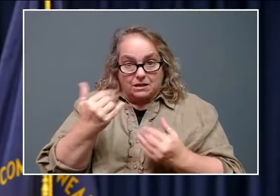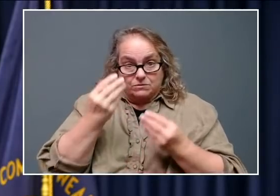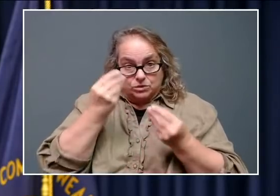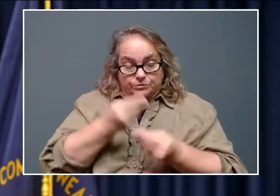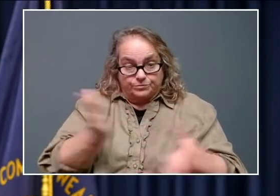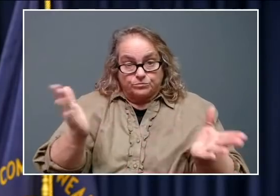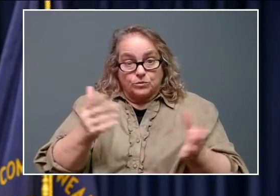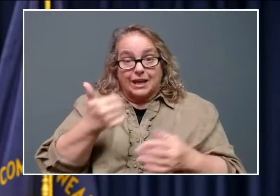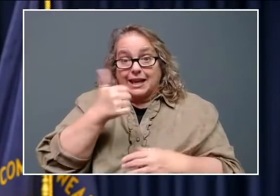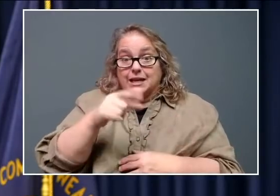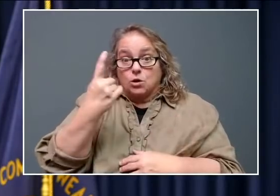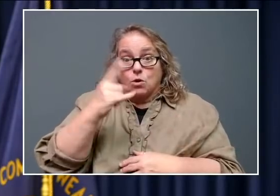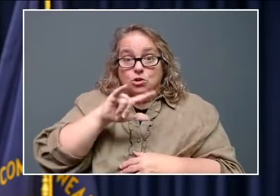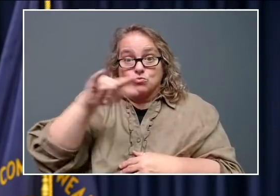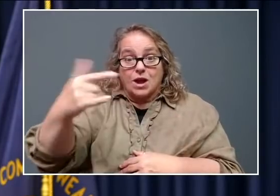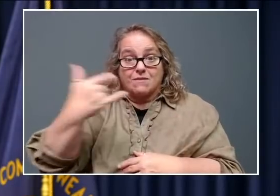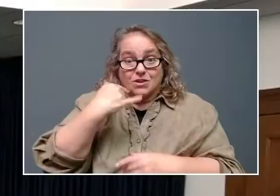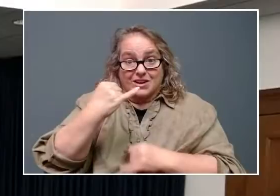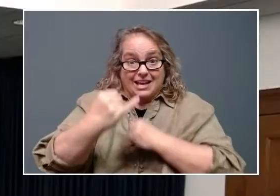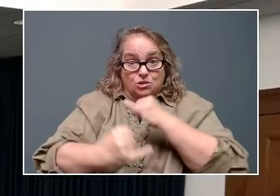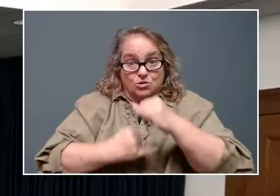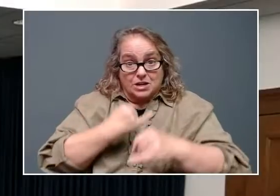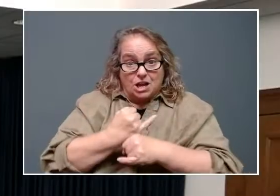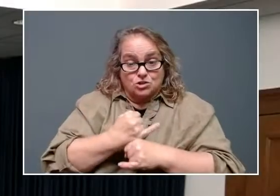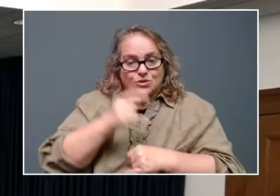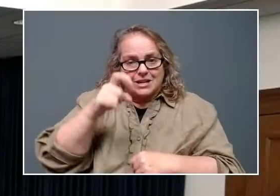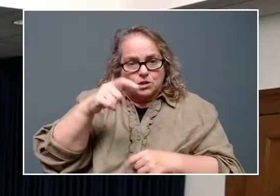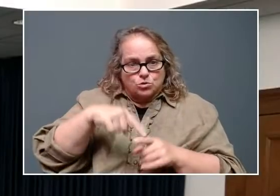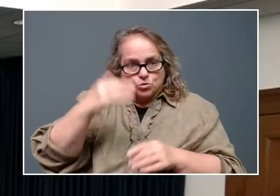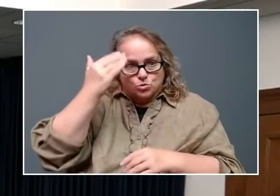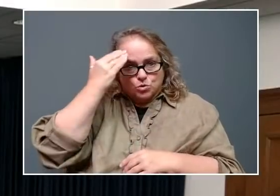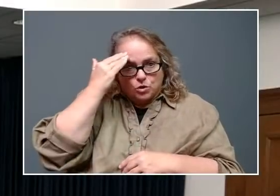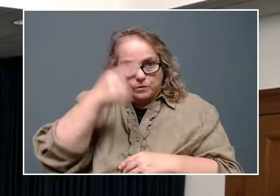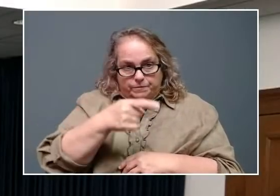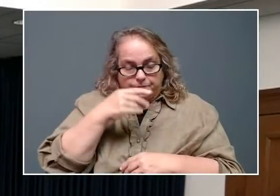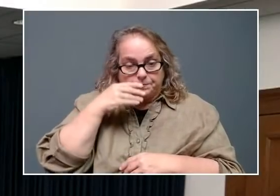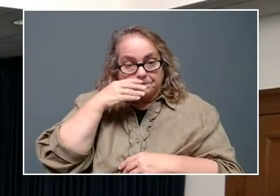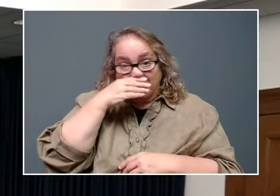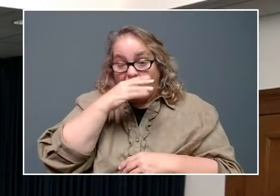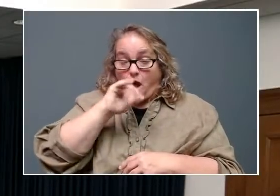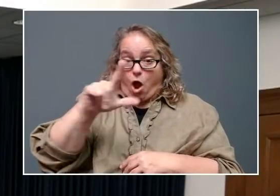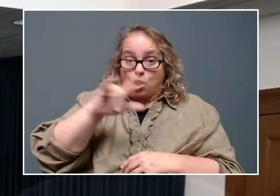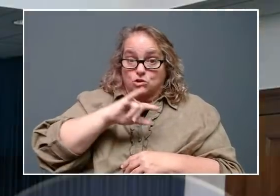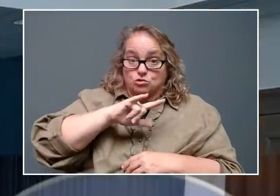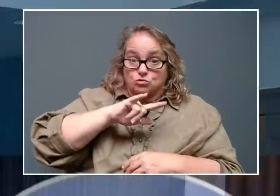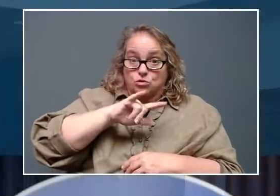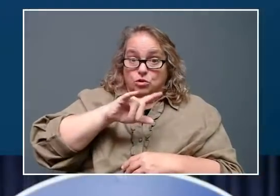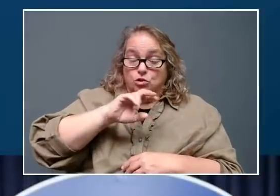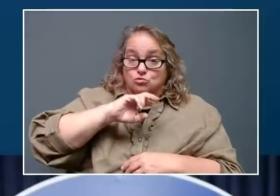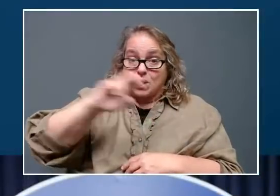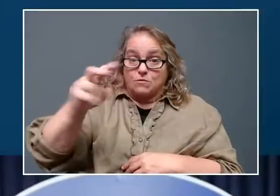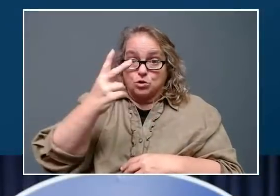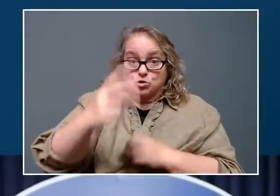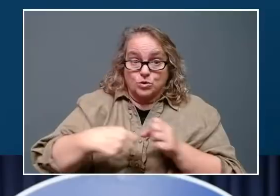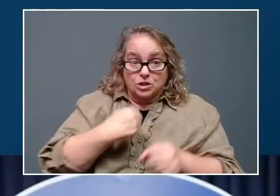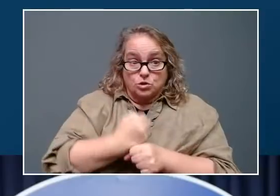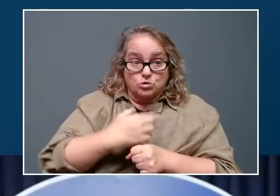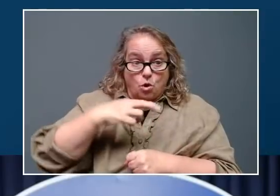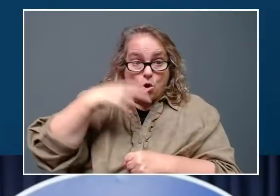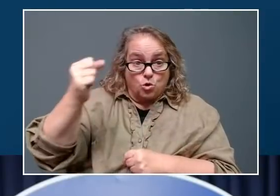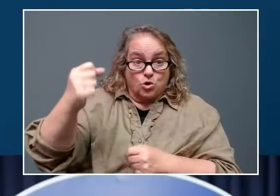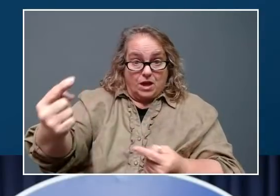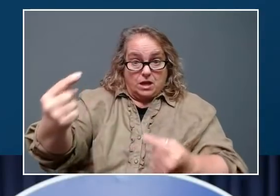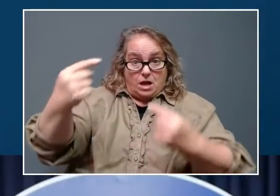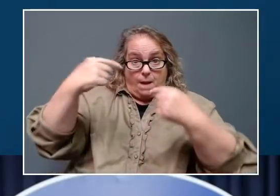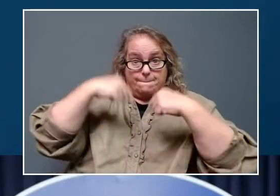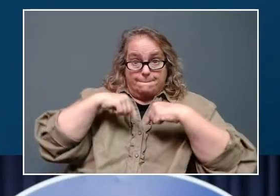travel internationally need to know about this. So all travelers 2 years of age or older who are returning to the United States,